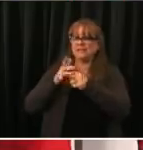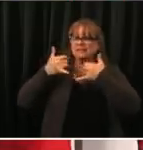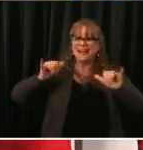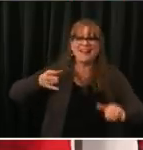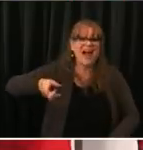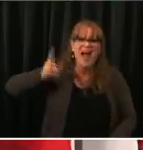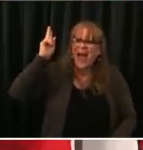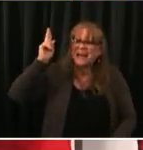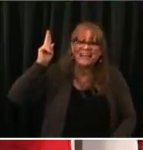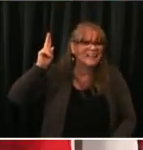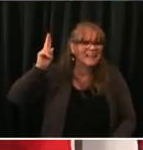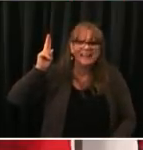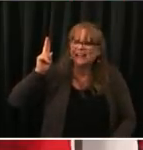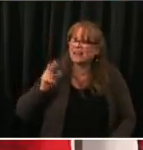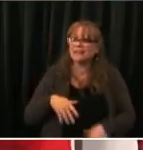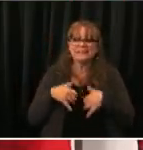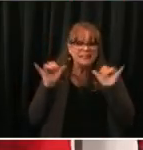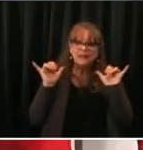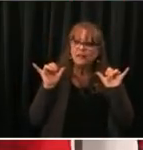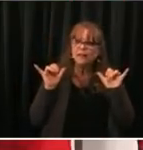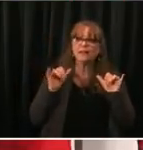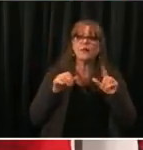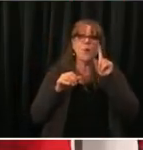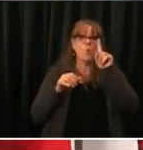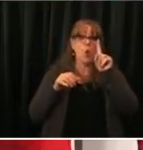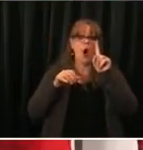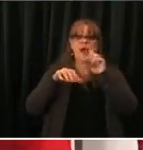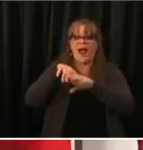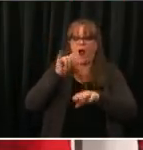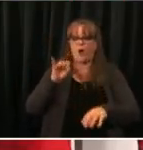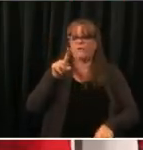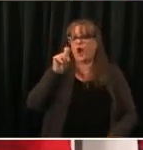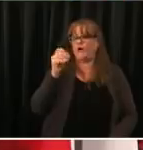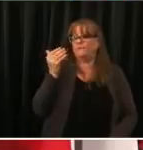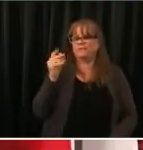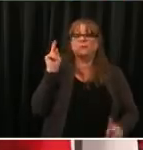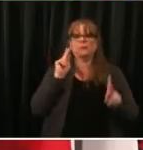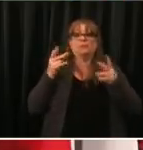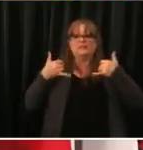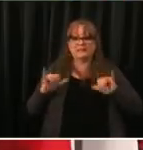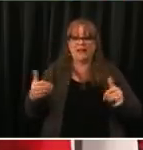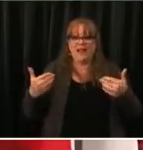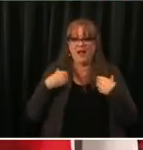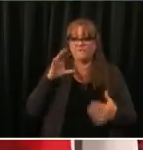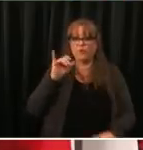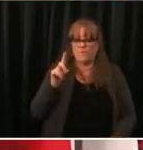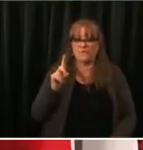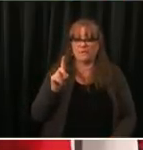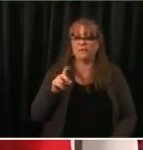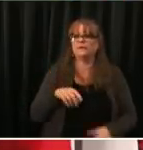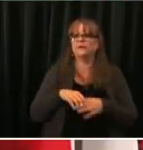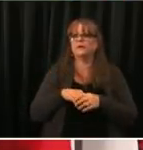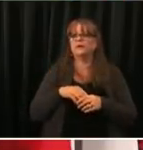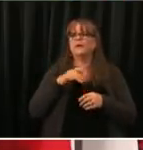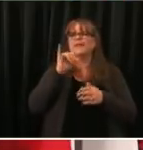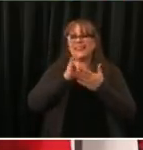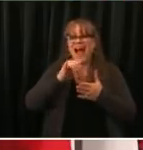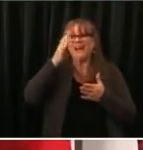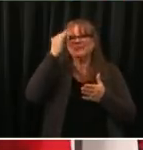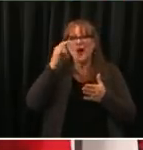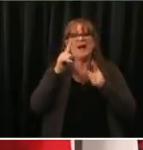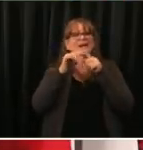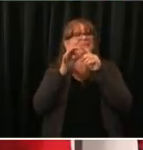every 114 people in our state are contagious with COVID-19 right now. And that's why it's so important to take precautions